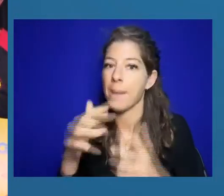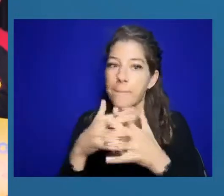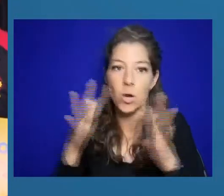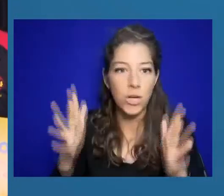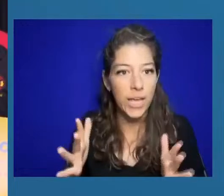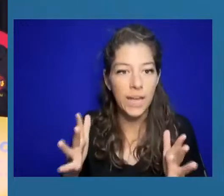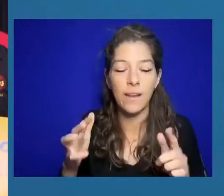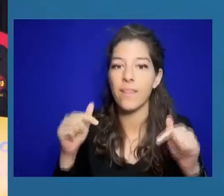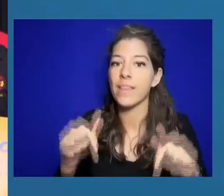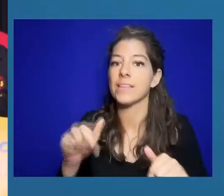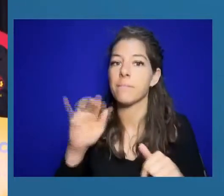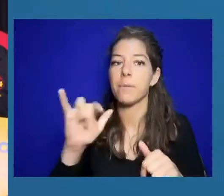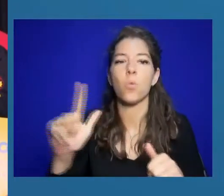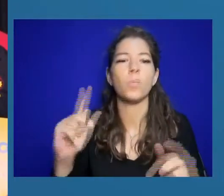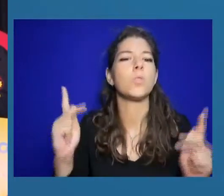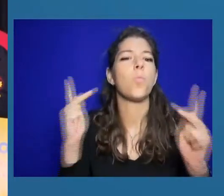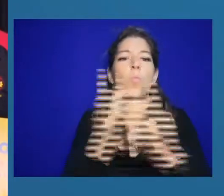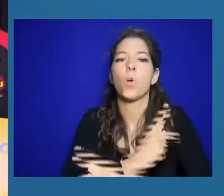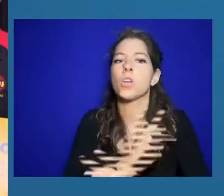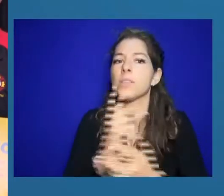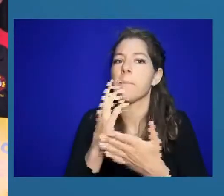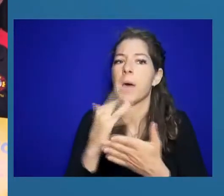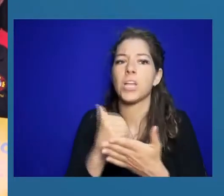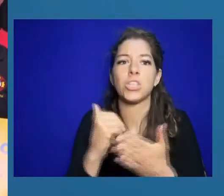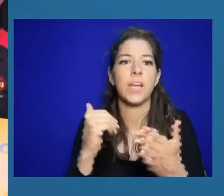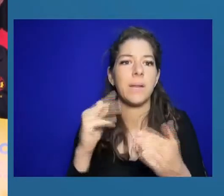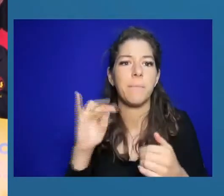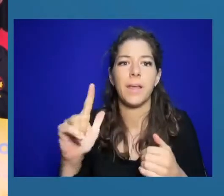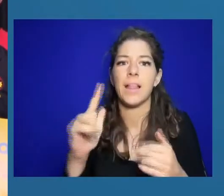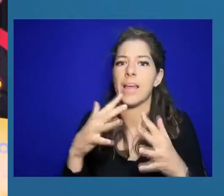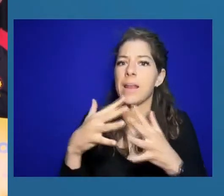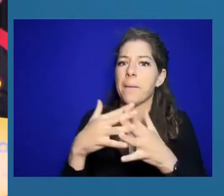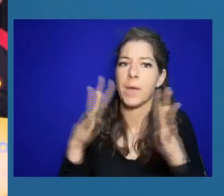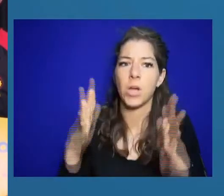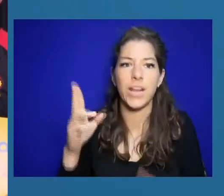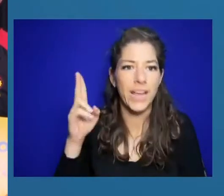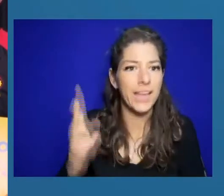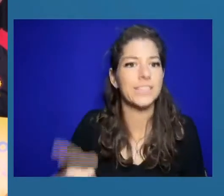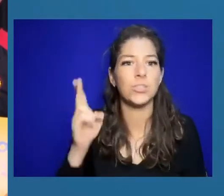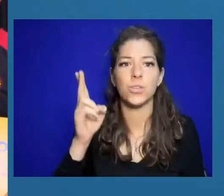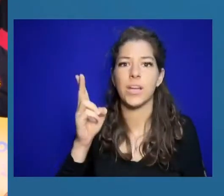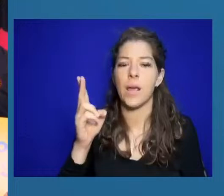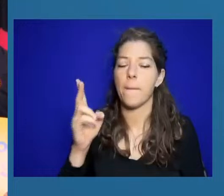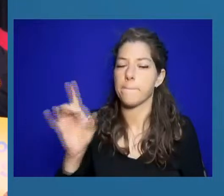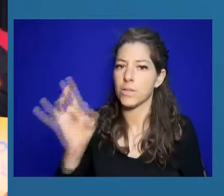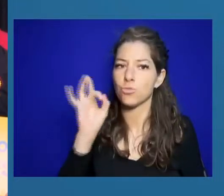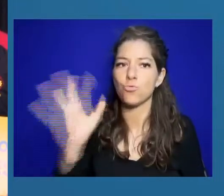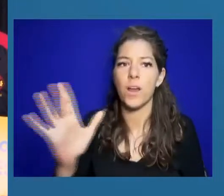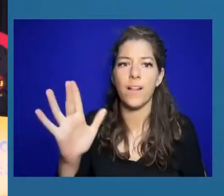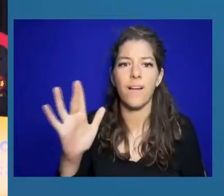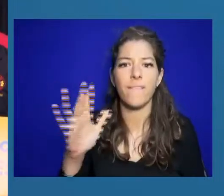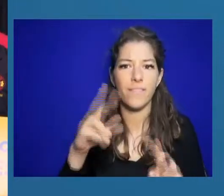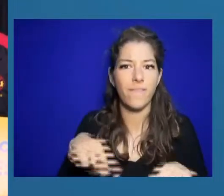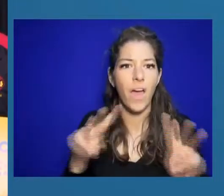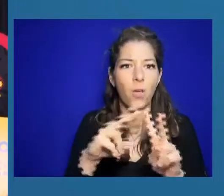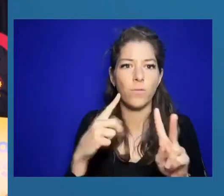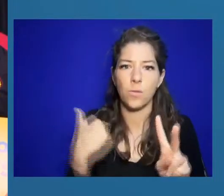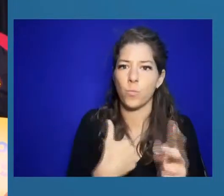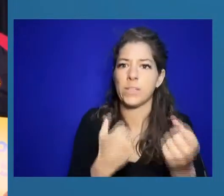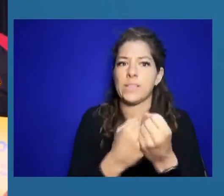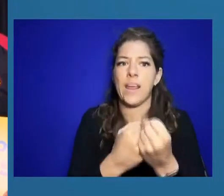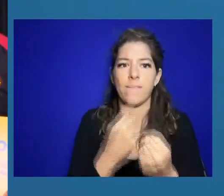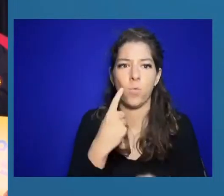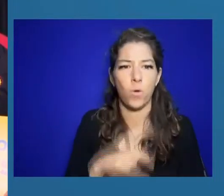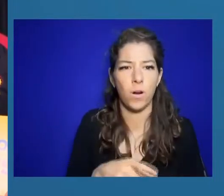this bill was the worst budget bill in American history, a betrayal of the values that we stand for